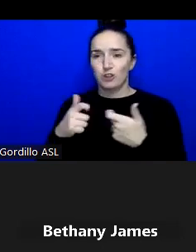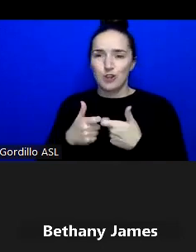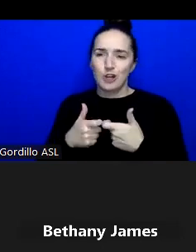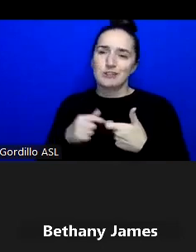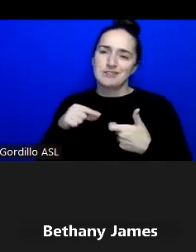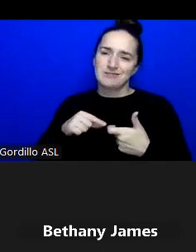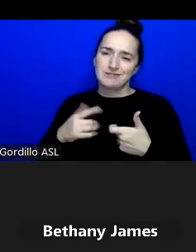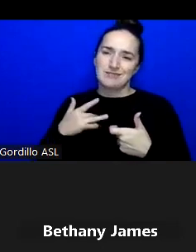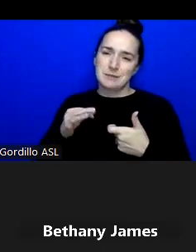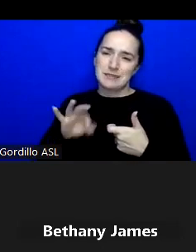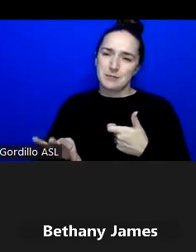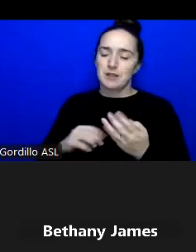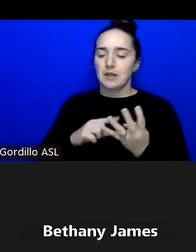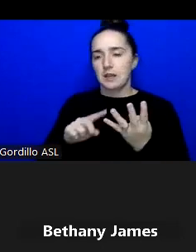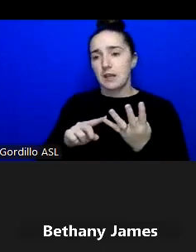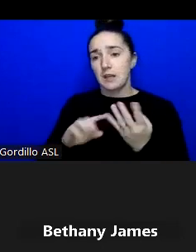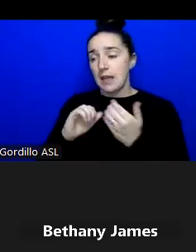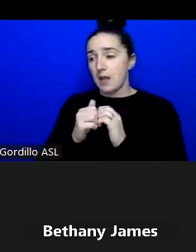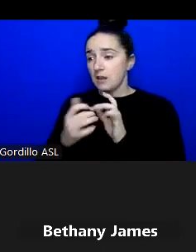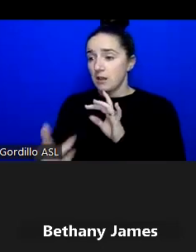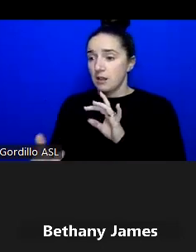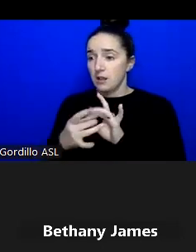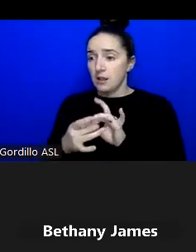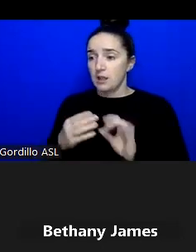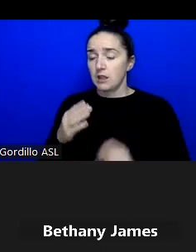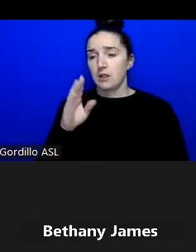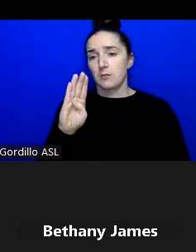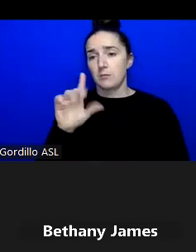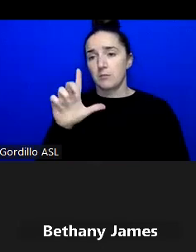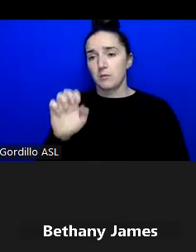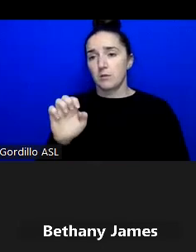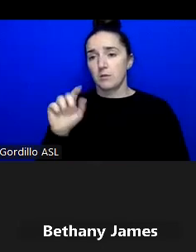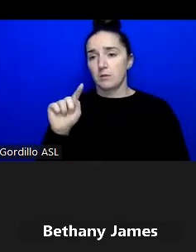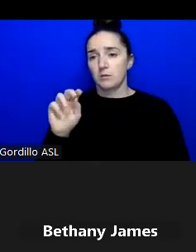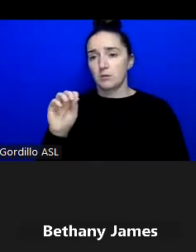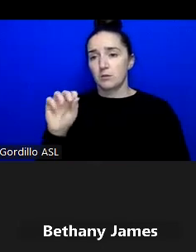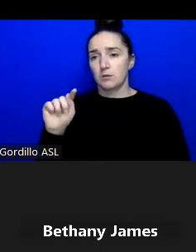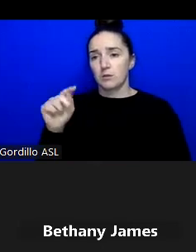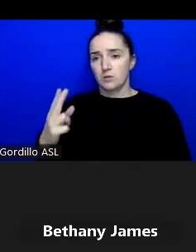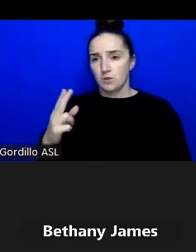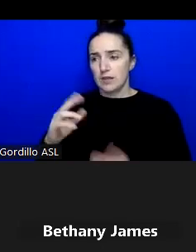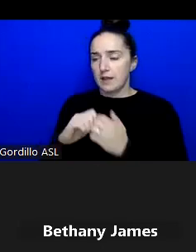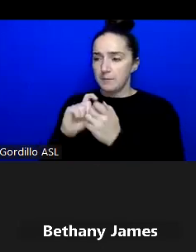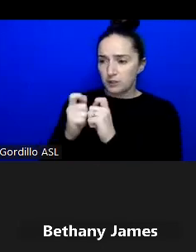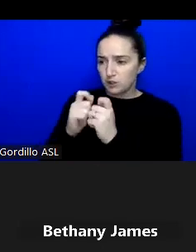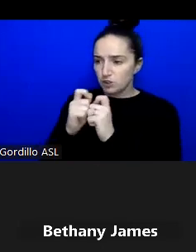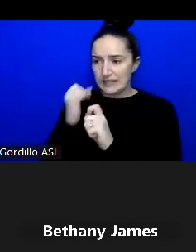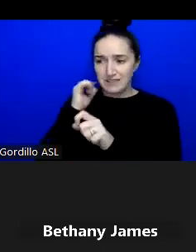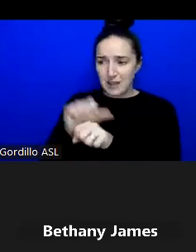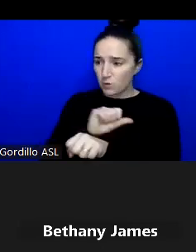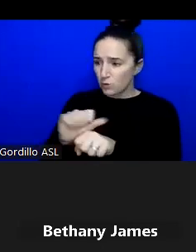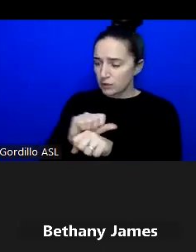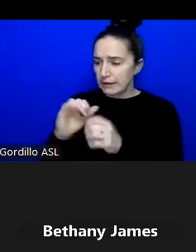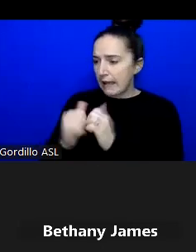Bluetooth? And make adjustments by Bluetooth. And if the Bluetooth isn't working, being able to troubleshoot that. And certainly there are folks that are very